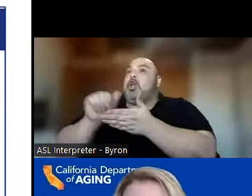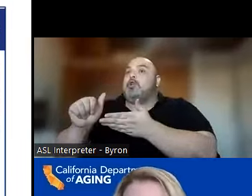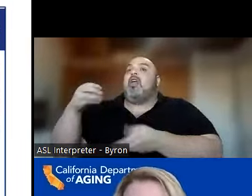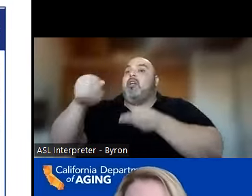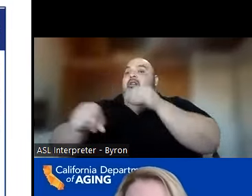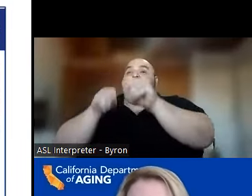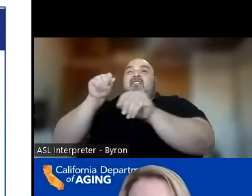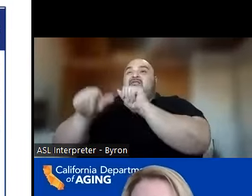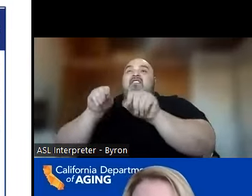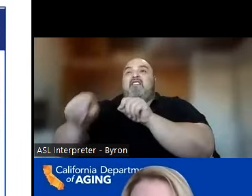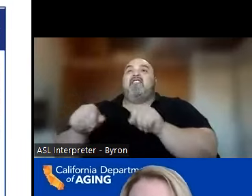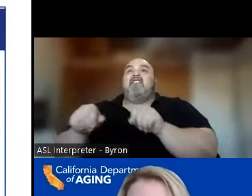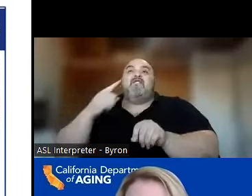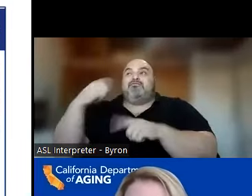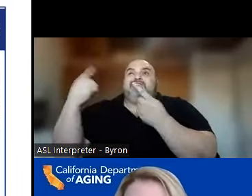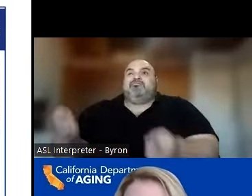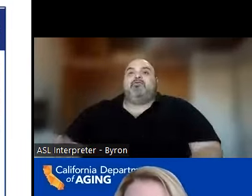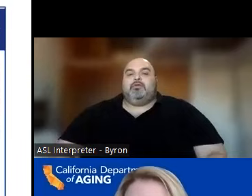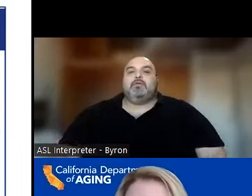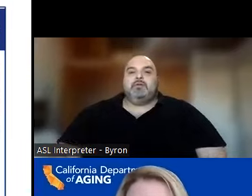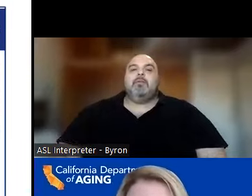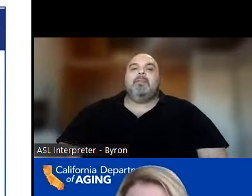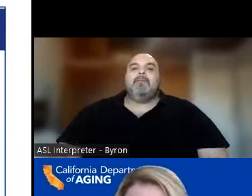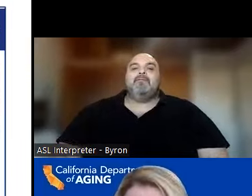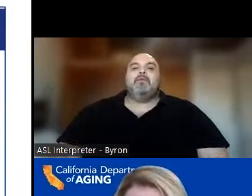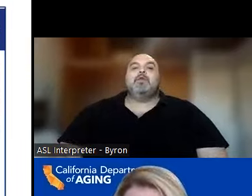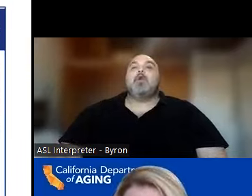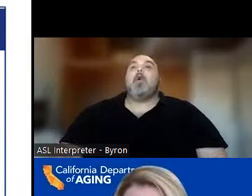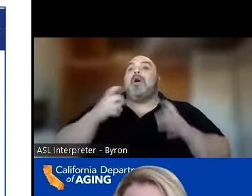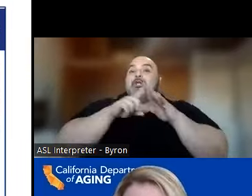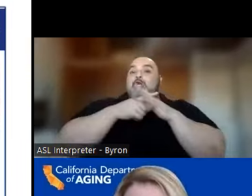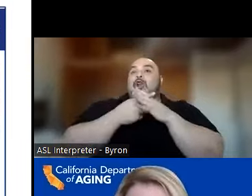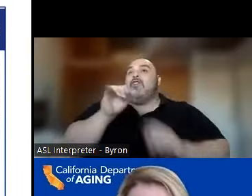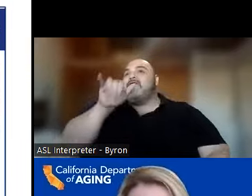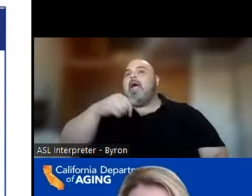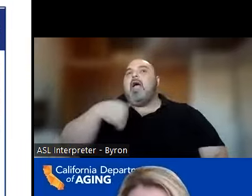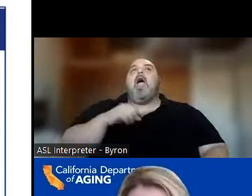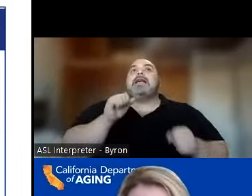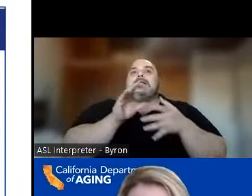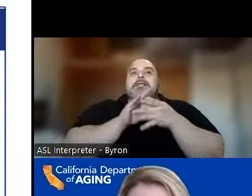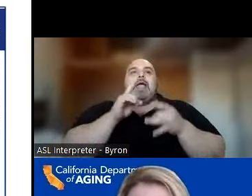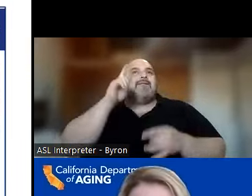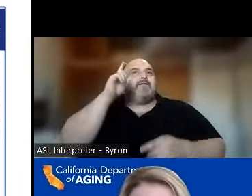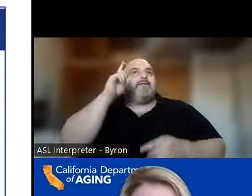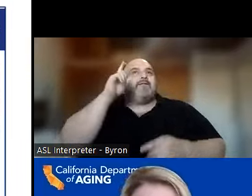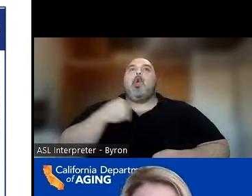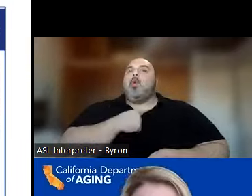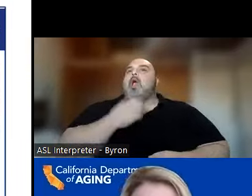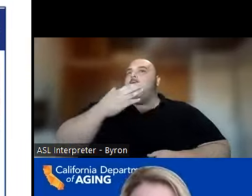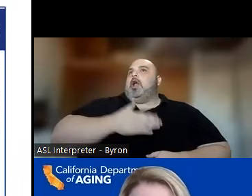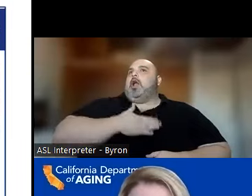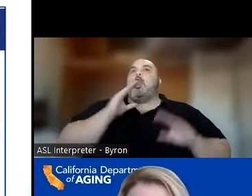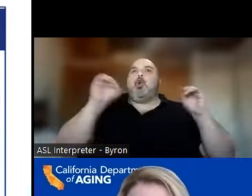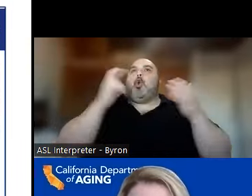past few years. So just wanted to start off with that. I can say for sure that we're really pleased that